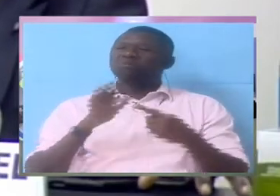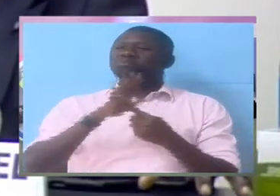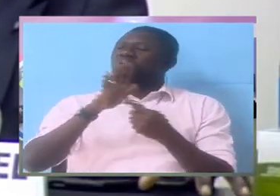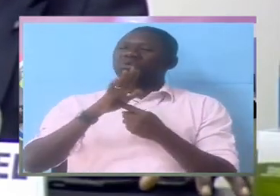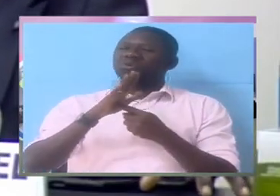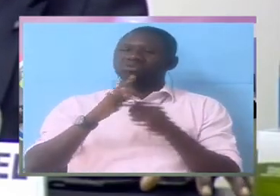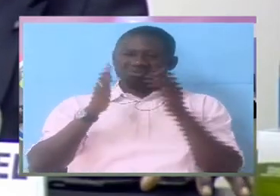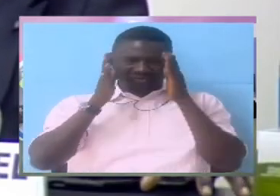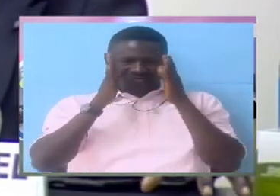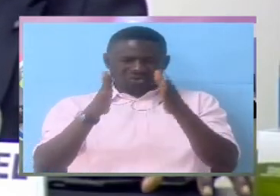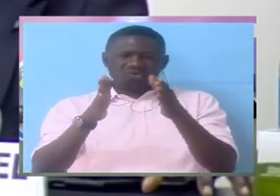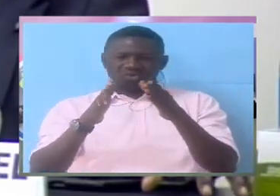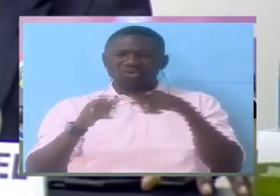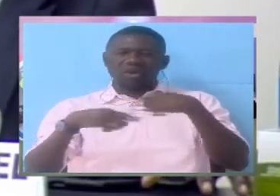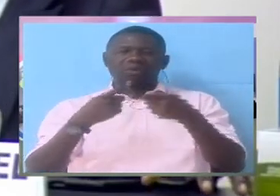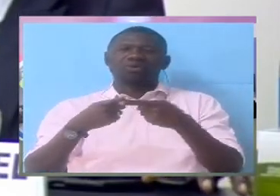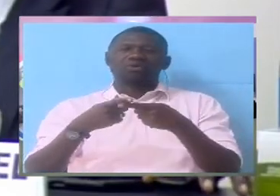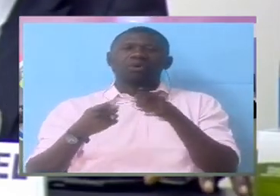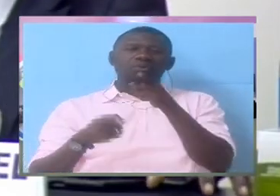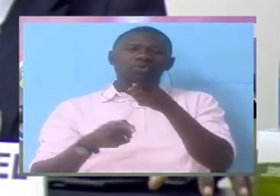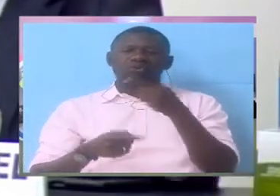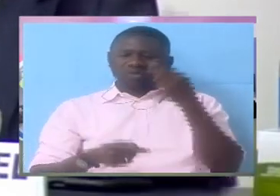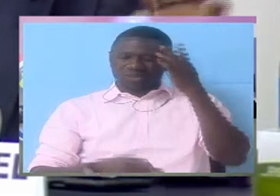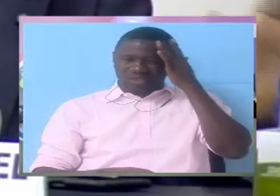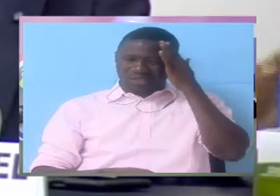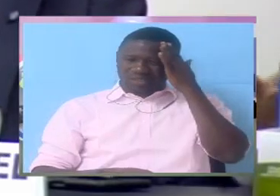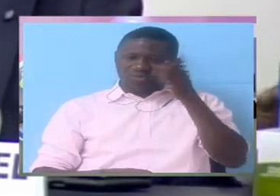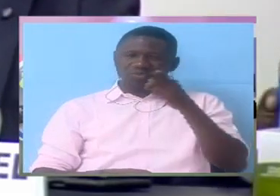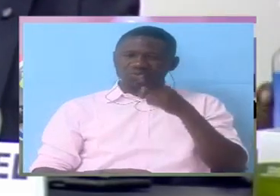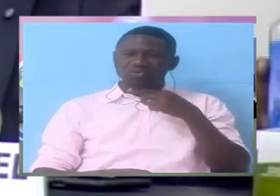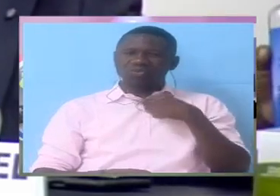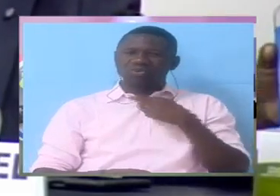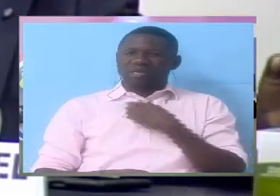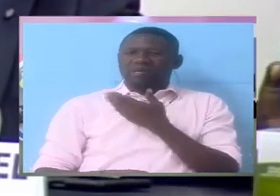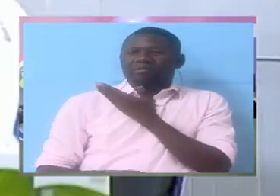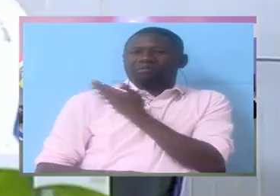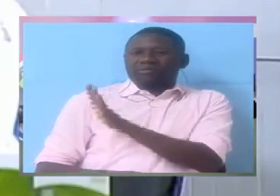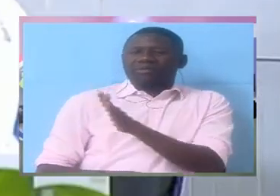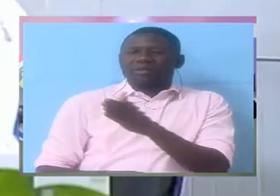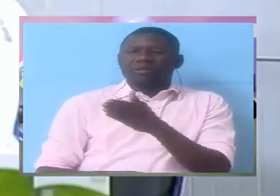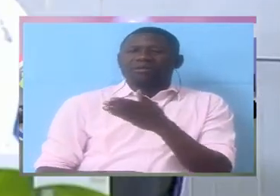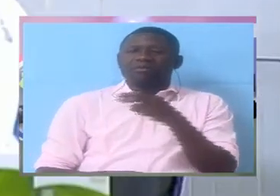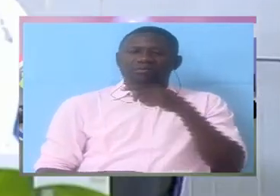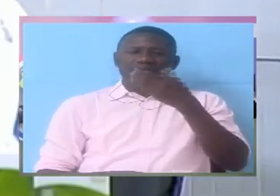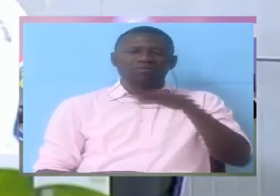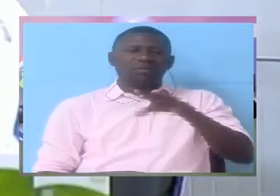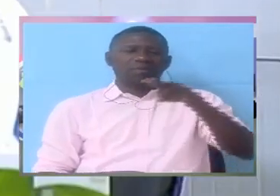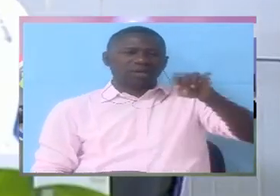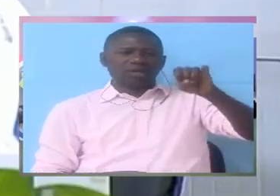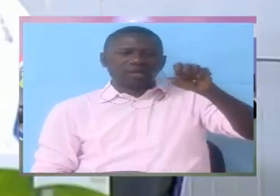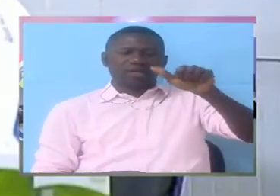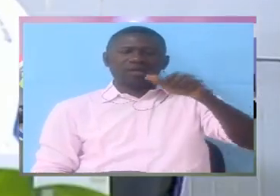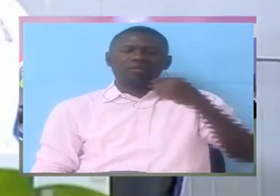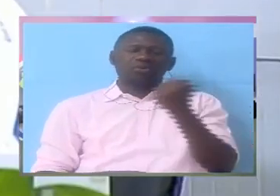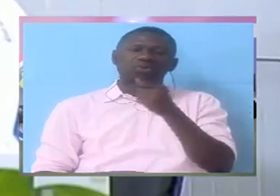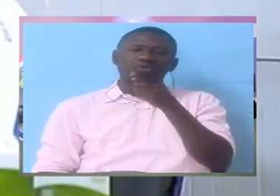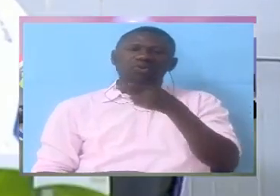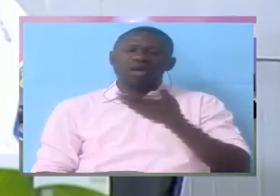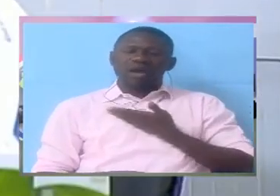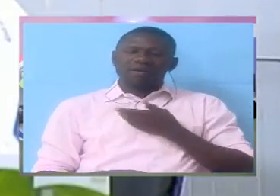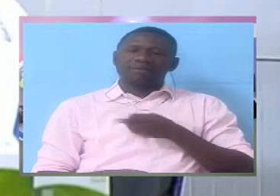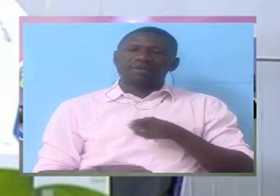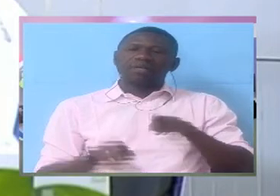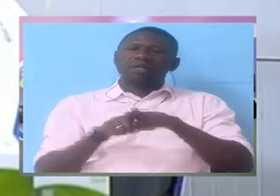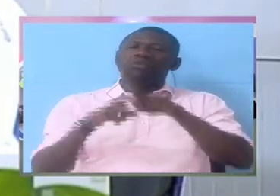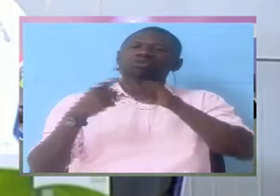umankento la nyatili nyati. But you are suggesting that you were victimized because you had a relationship with Baba Job. Katu yenye nafukoniaje ya